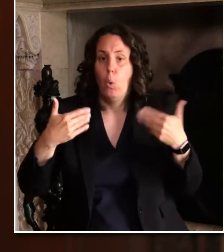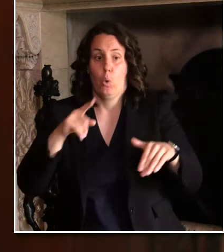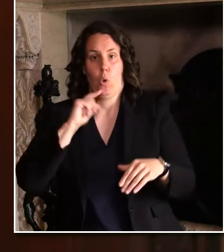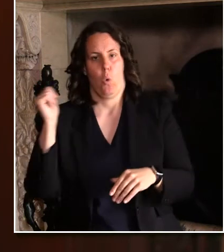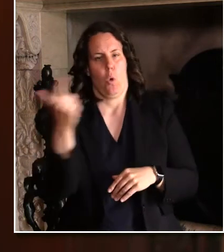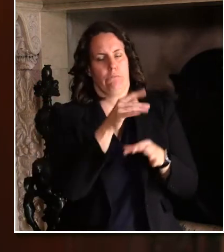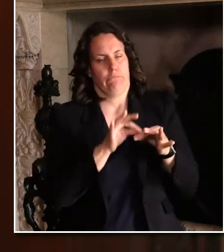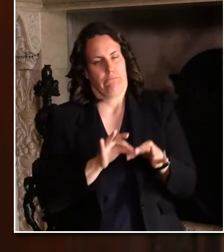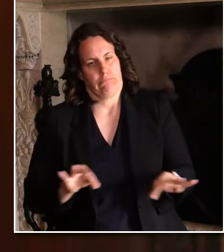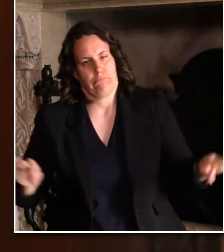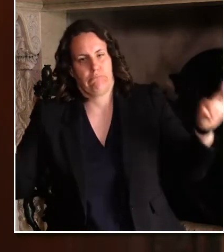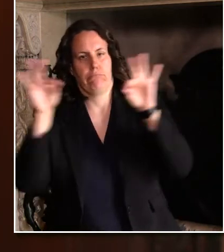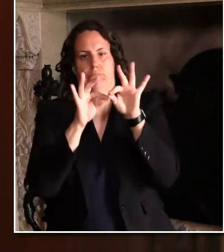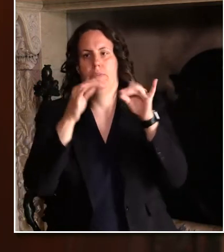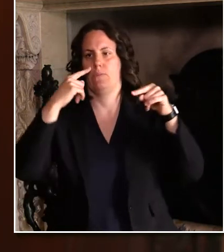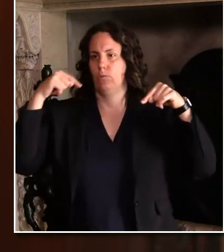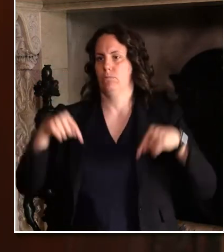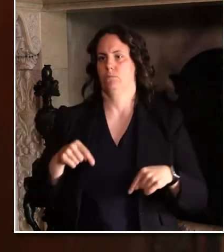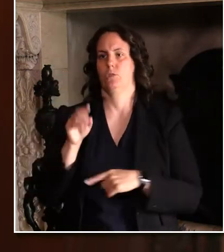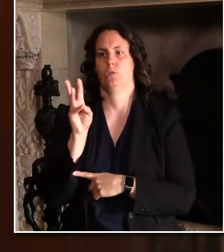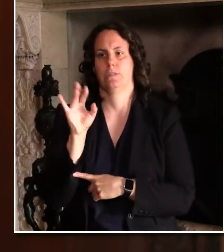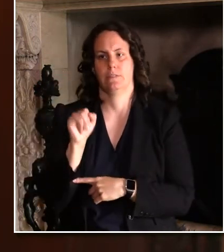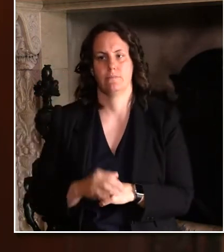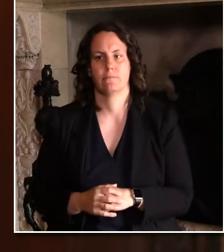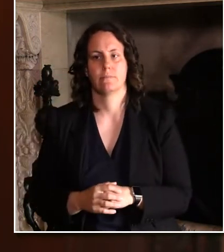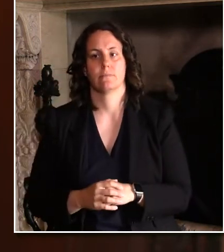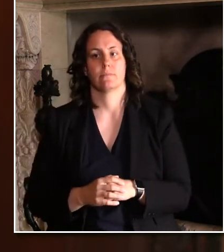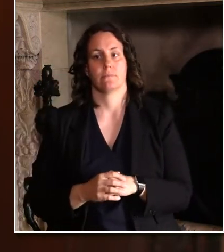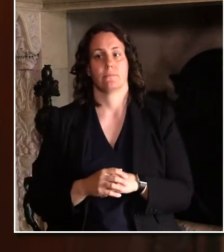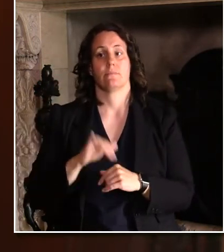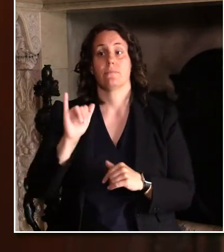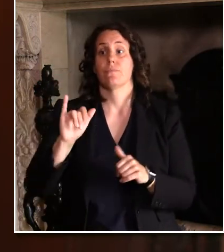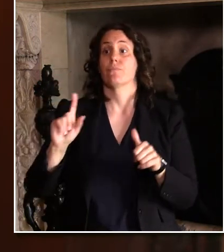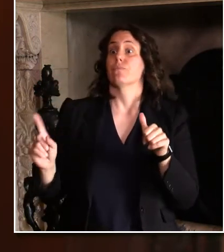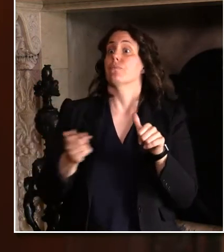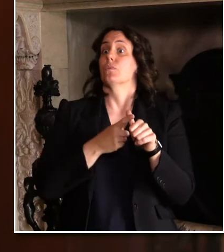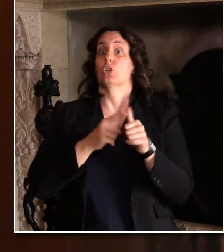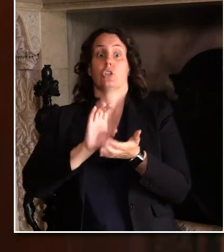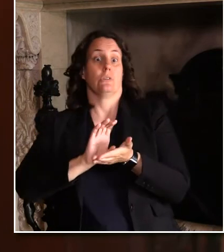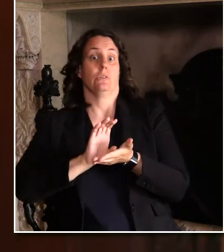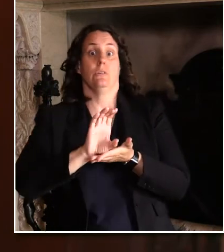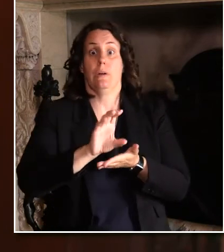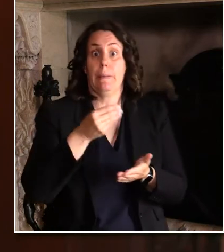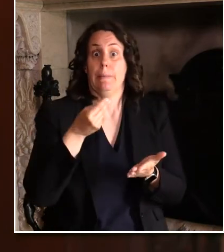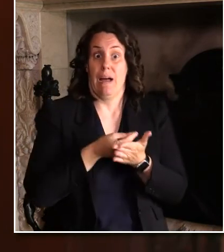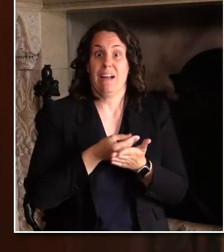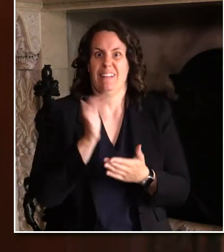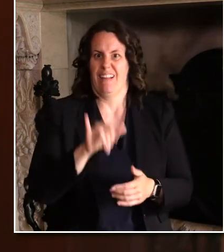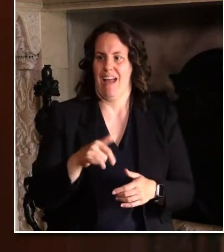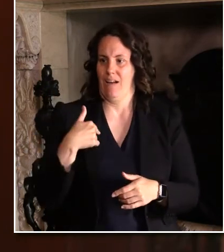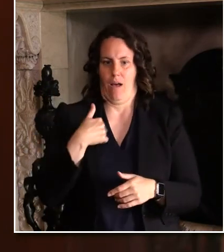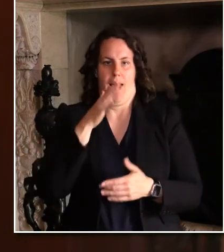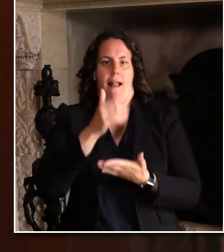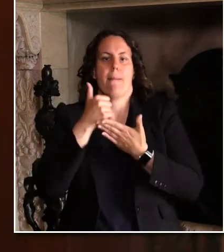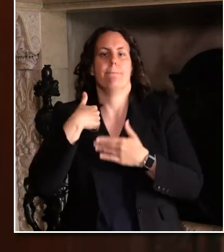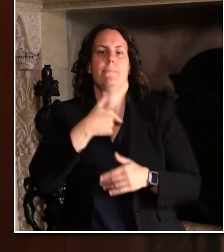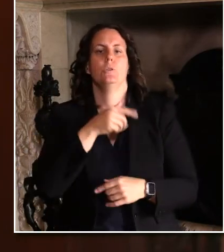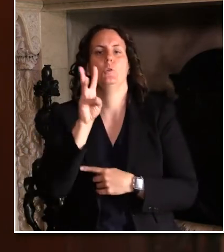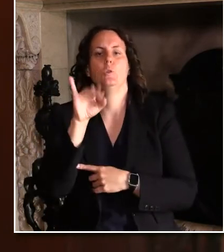an initial investment in what's needed to get us back on track. We need the federal government to come back to the table to